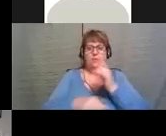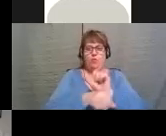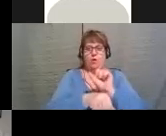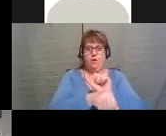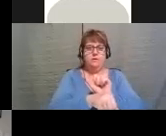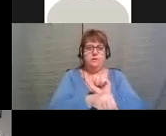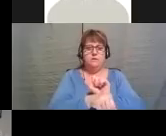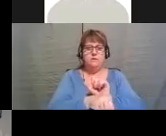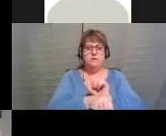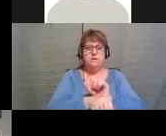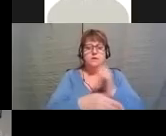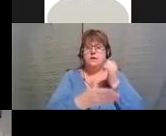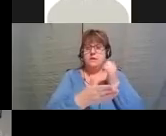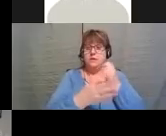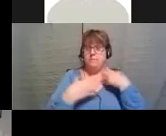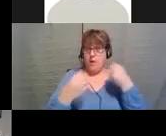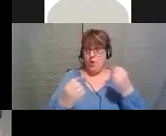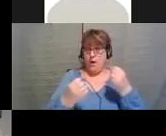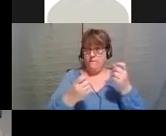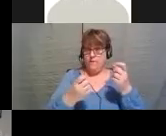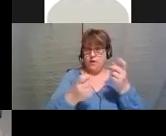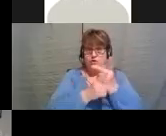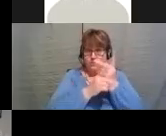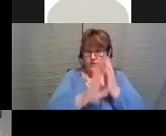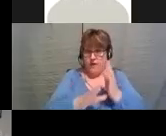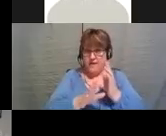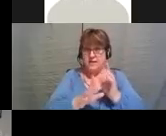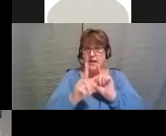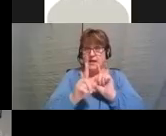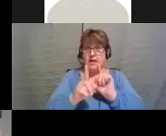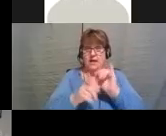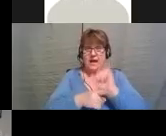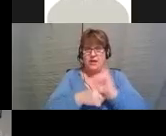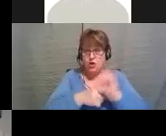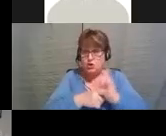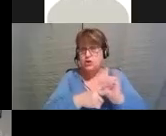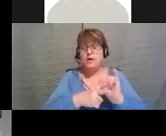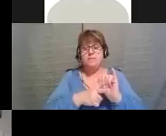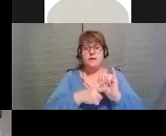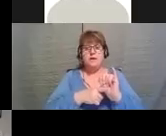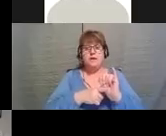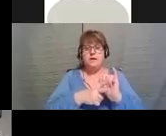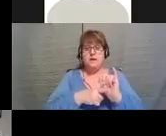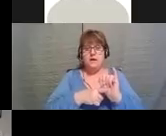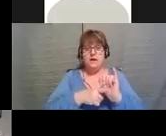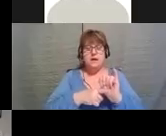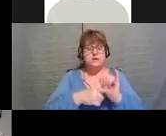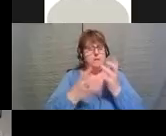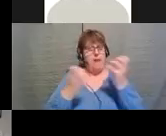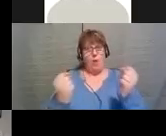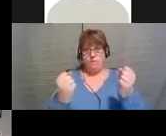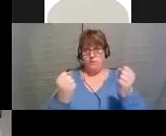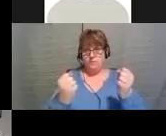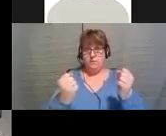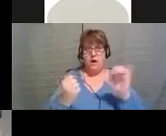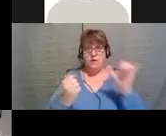a supervised internship, a supervised learning experience is especially powerful. And then we